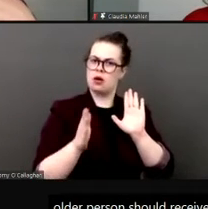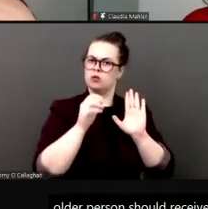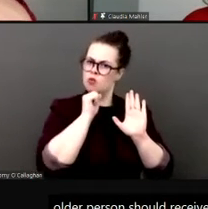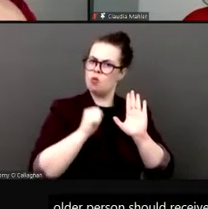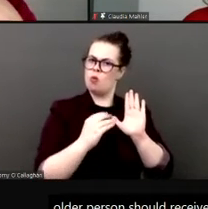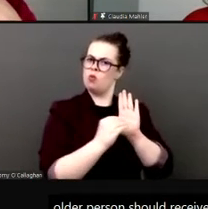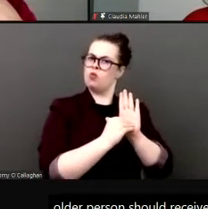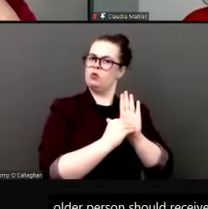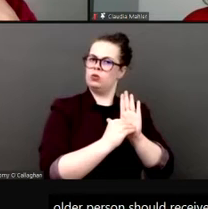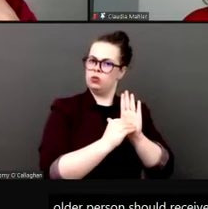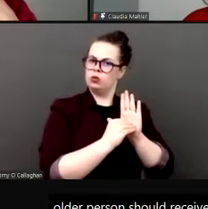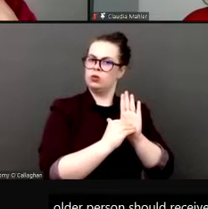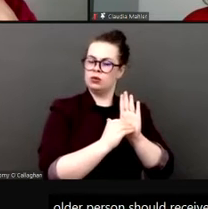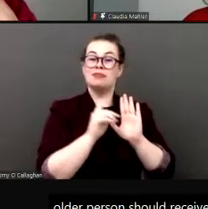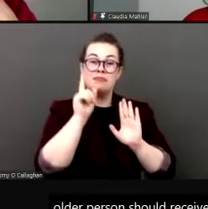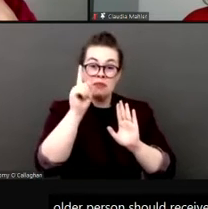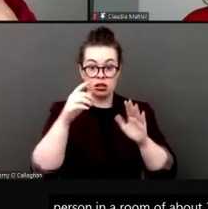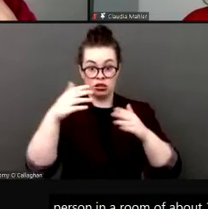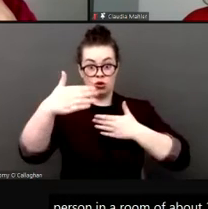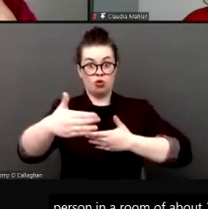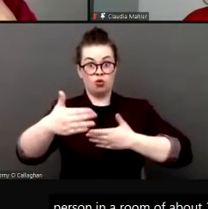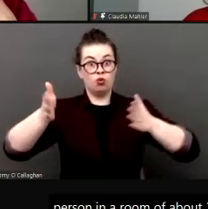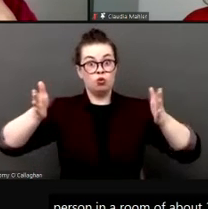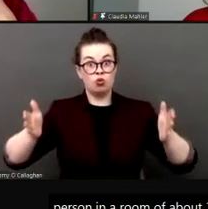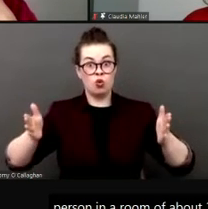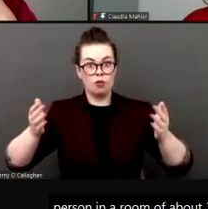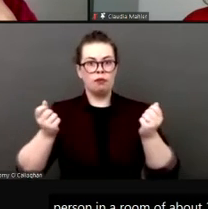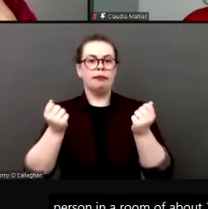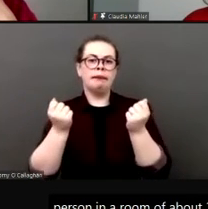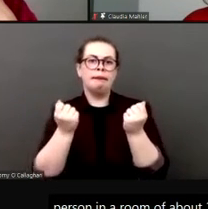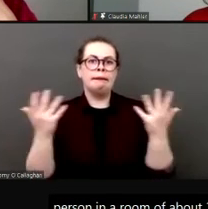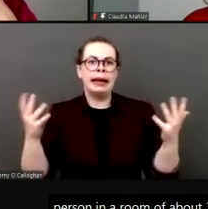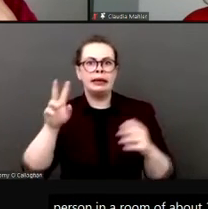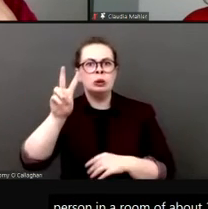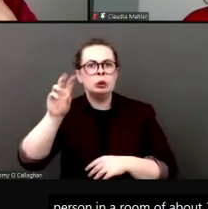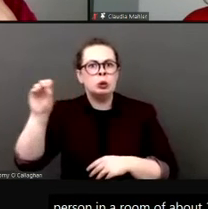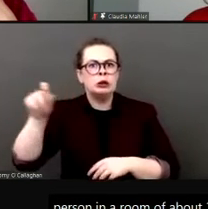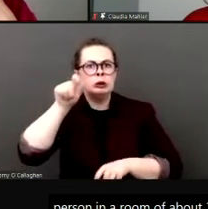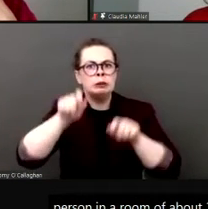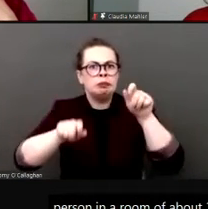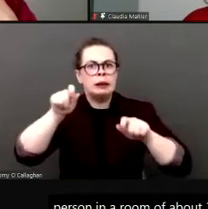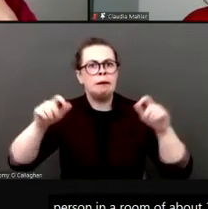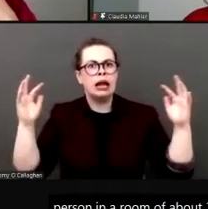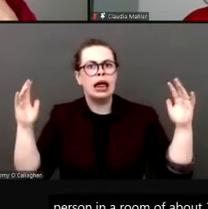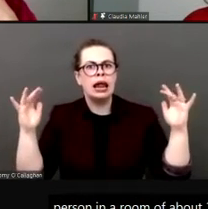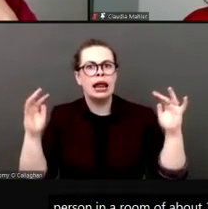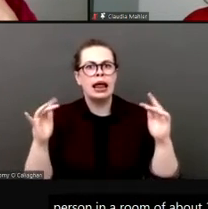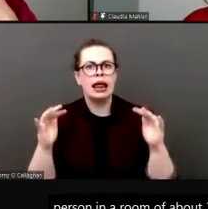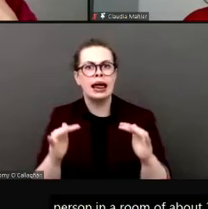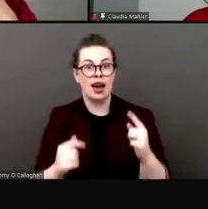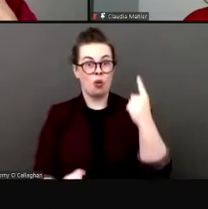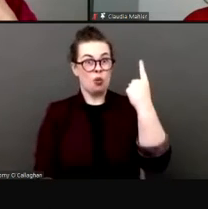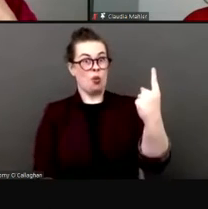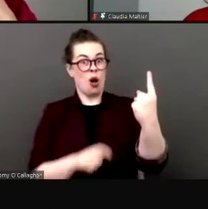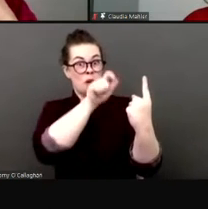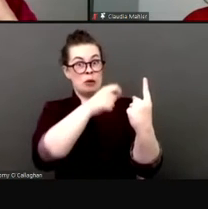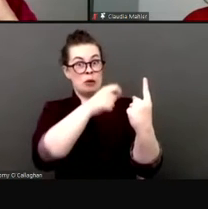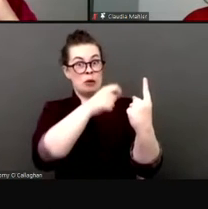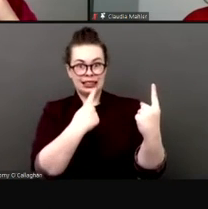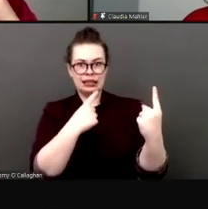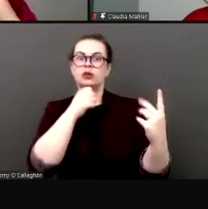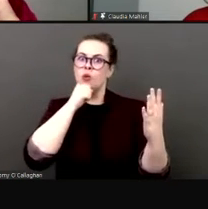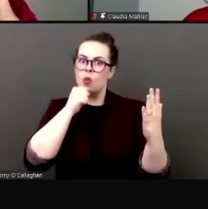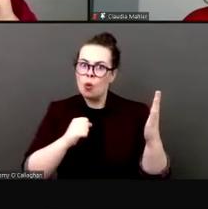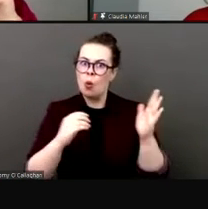the agenda quickly crowded over that. And it was simply down to the lack of having voices in the room.